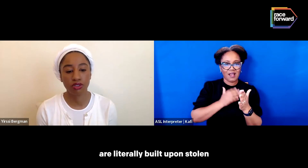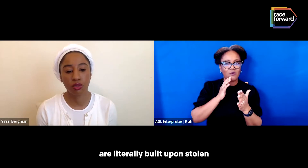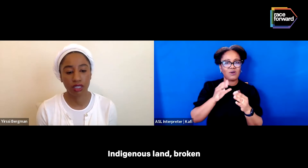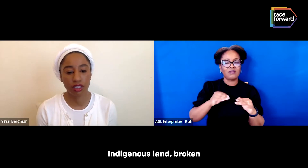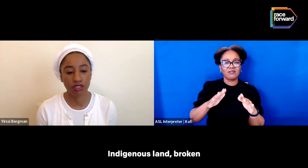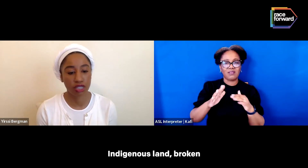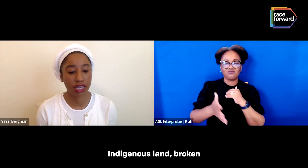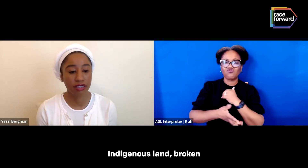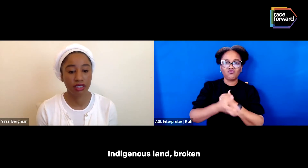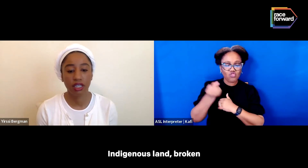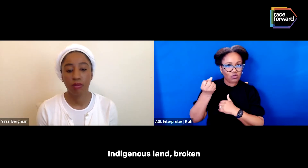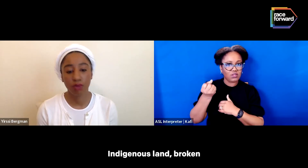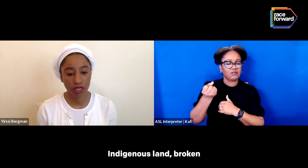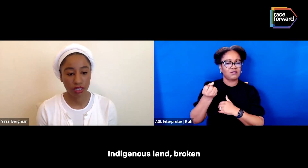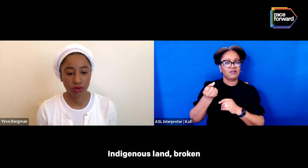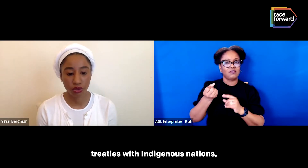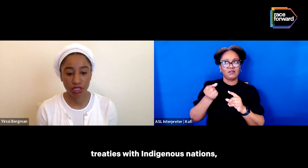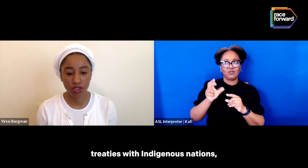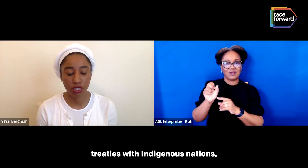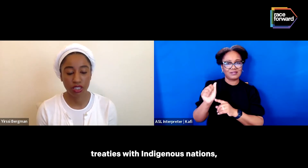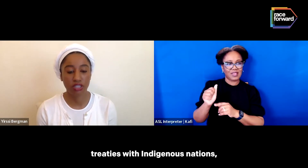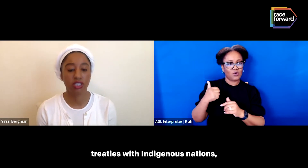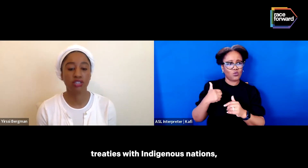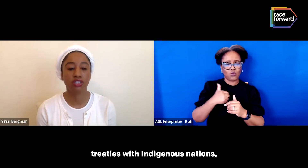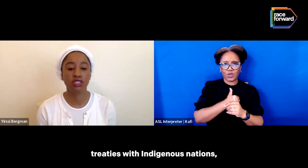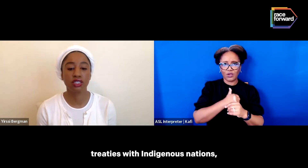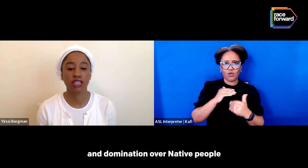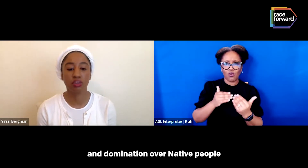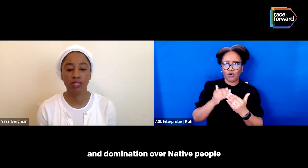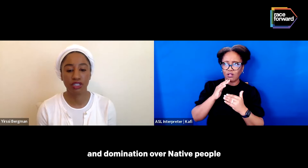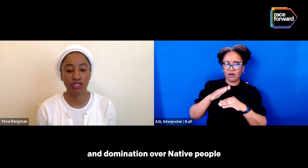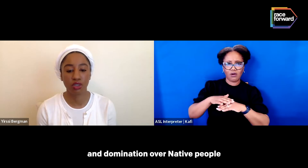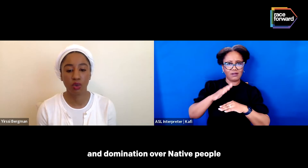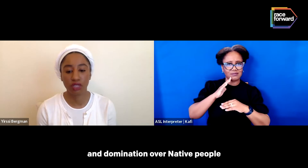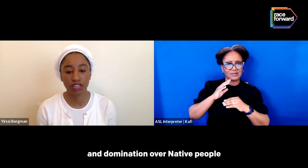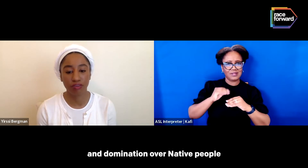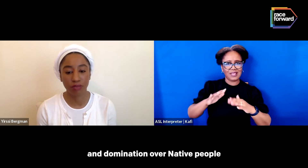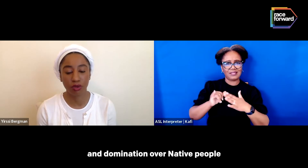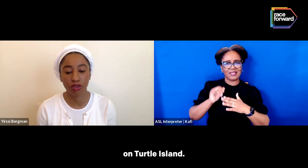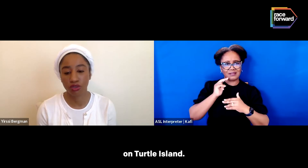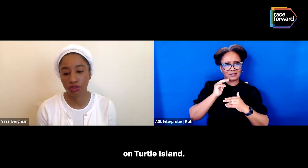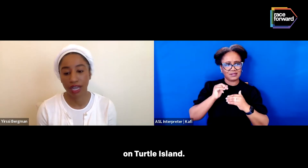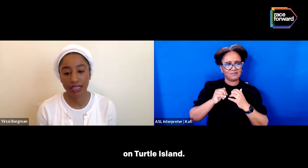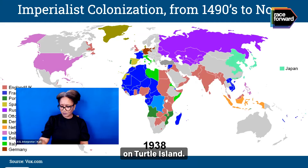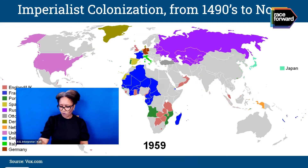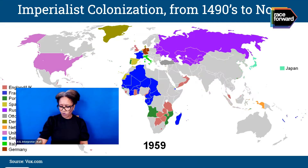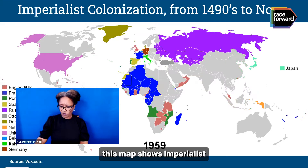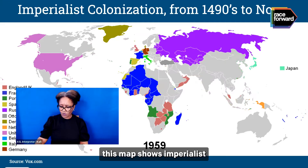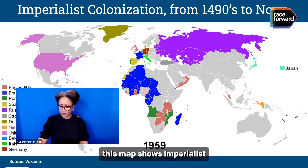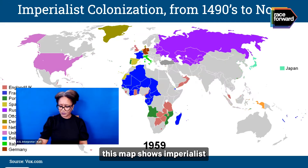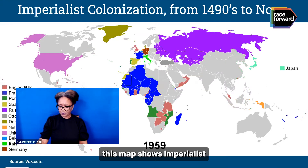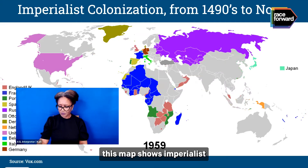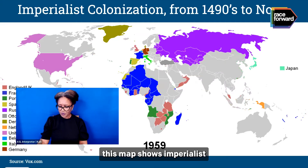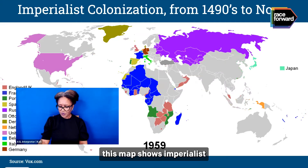upon stolen indigenous land, broken treaties with indigenous nations, and domination over Native people on Turtle Island.